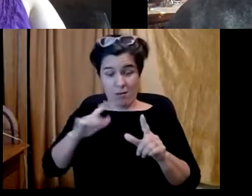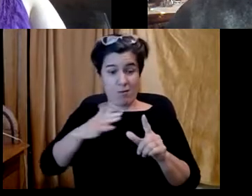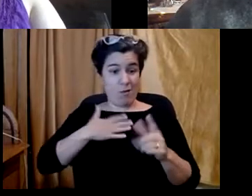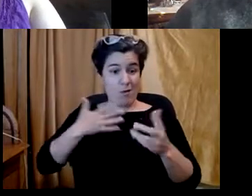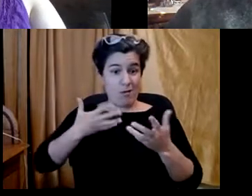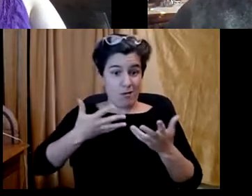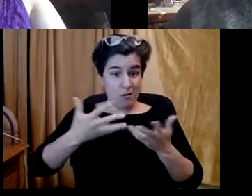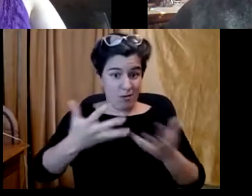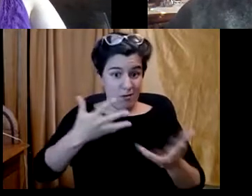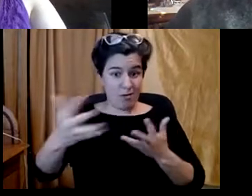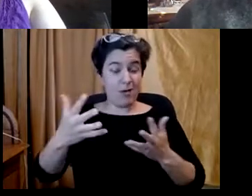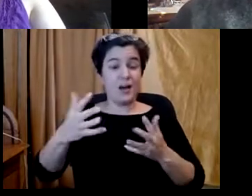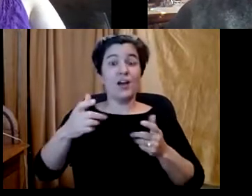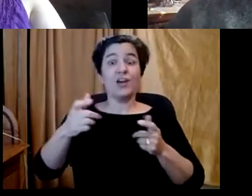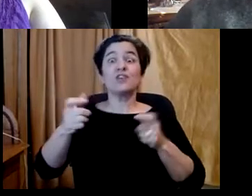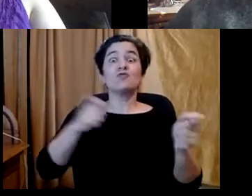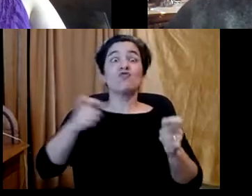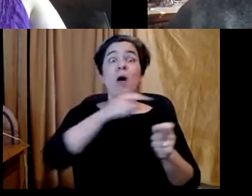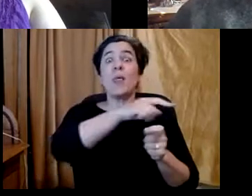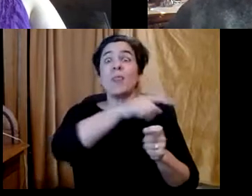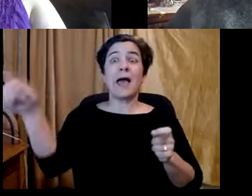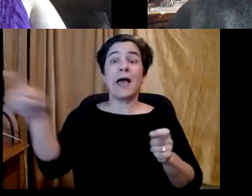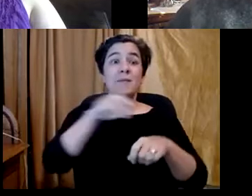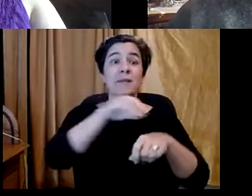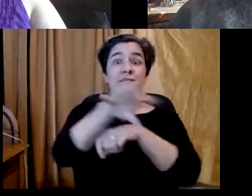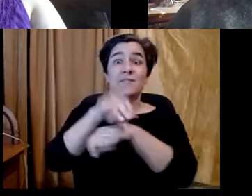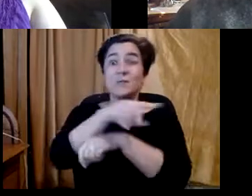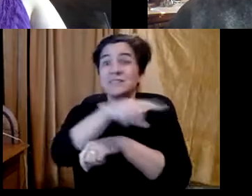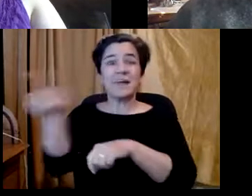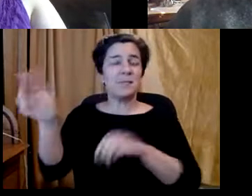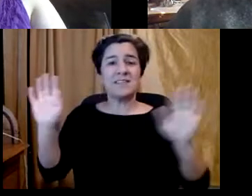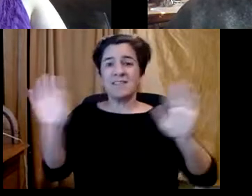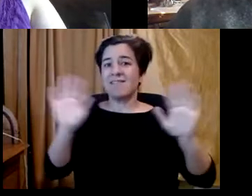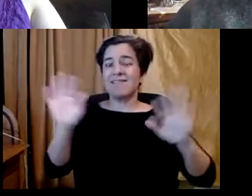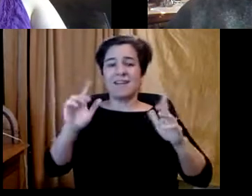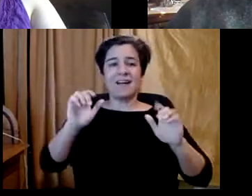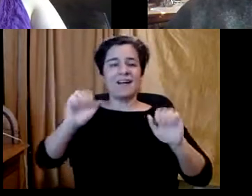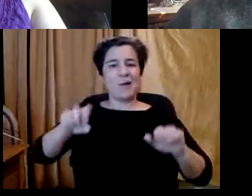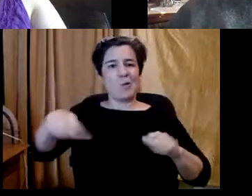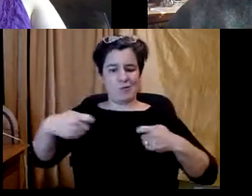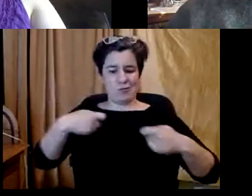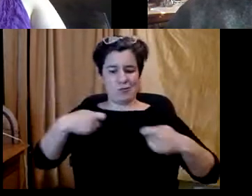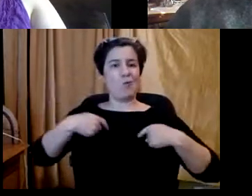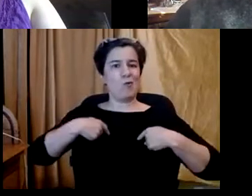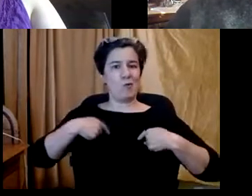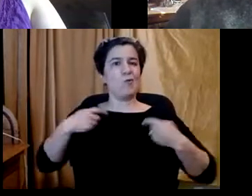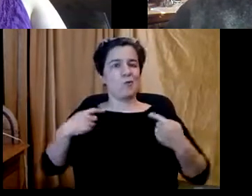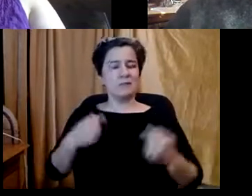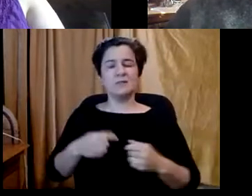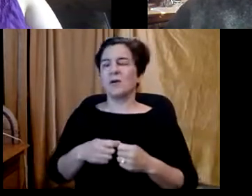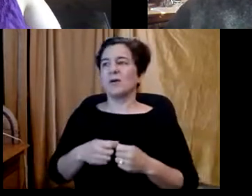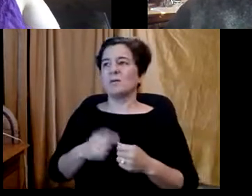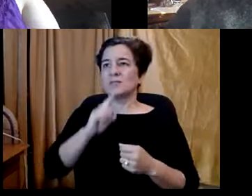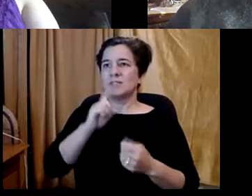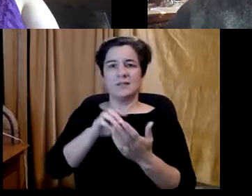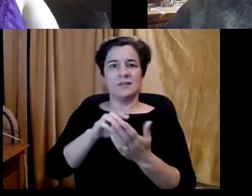interactions in the world, because that is the only thing that you have any control over. So it took me a long time